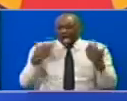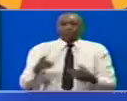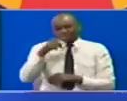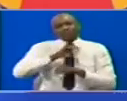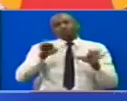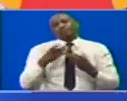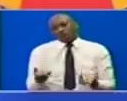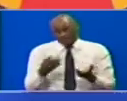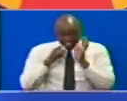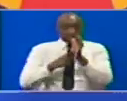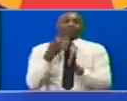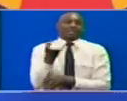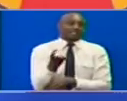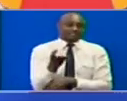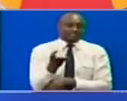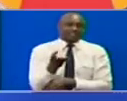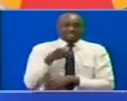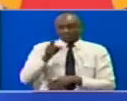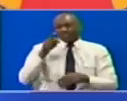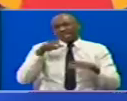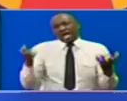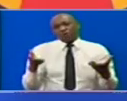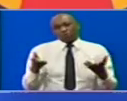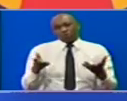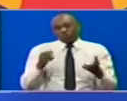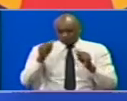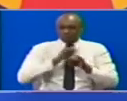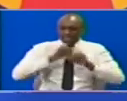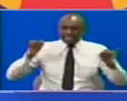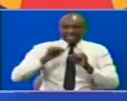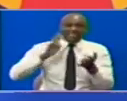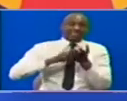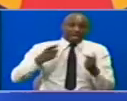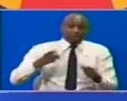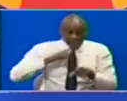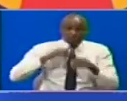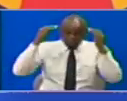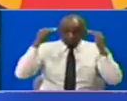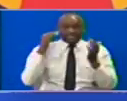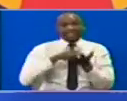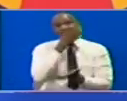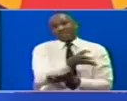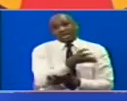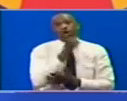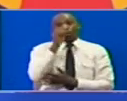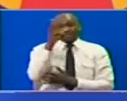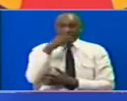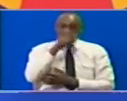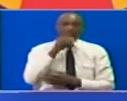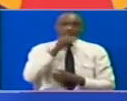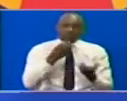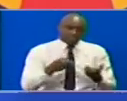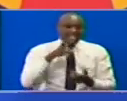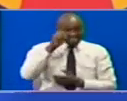they possibly be able to clean the register when there's a court case by ODM,